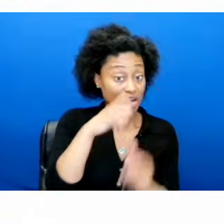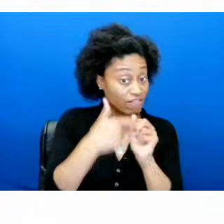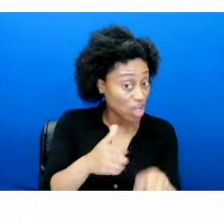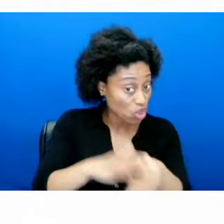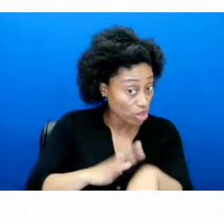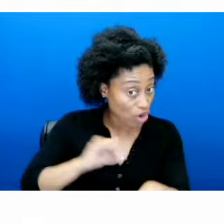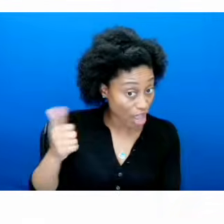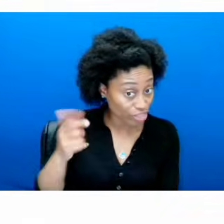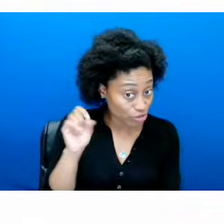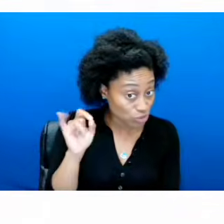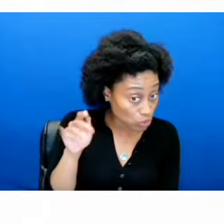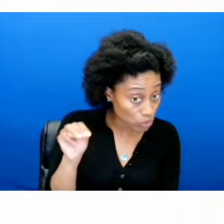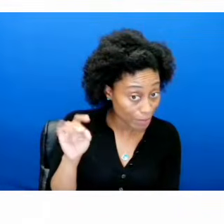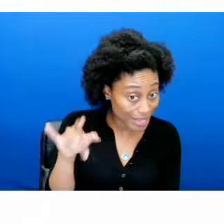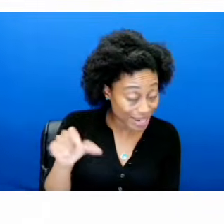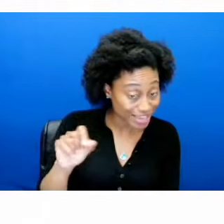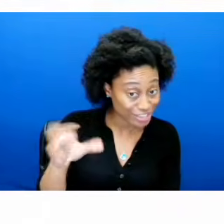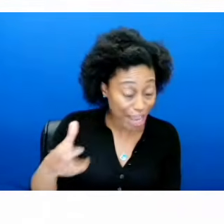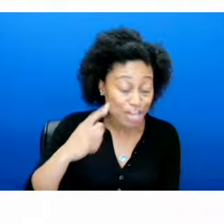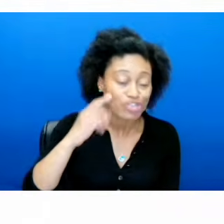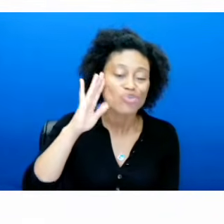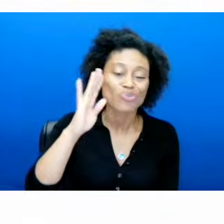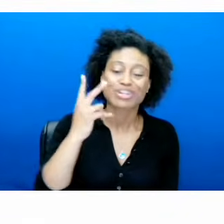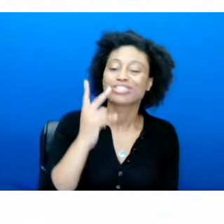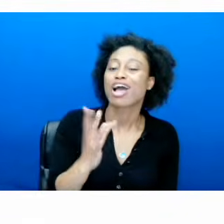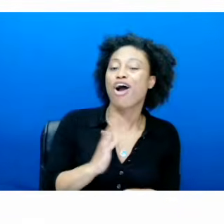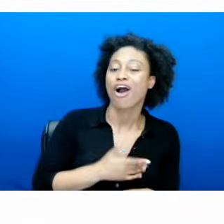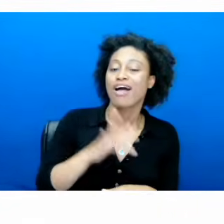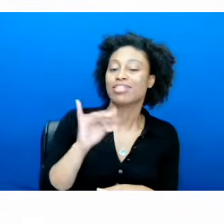other social media channels, you will see the links to